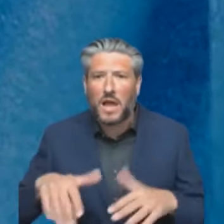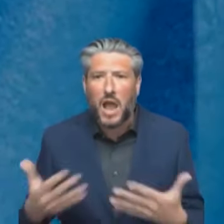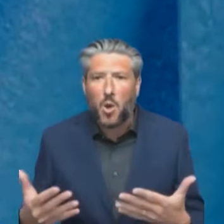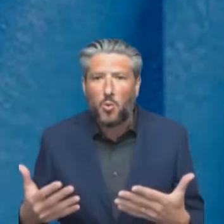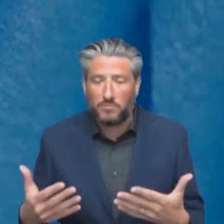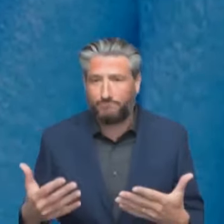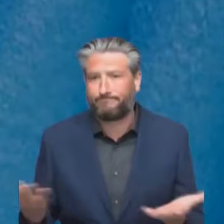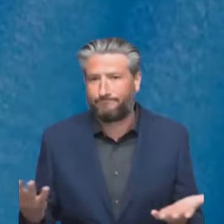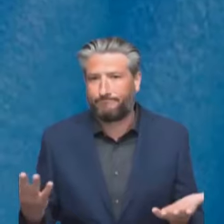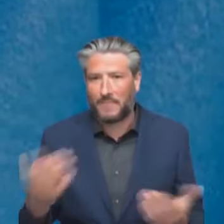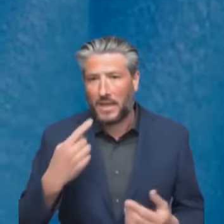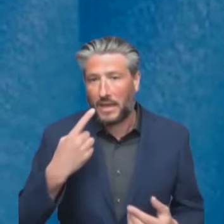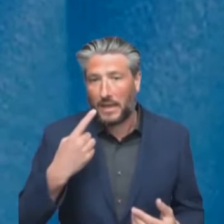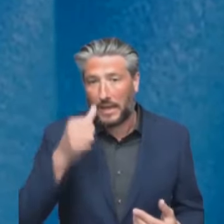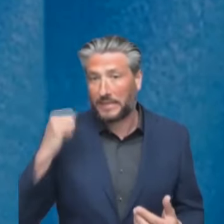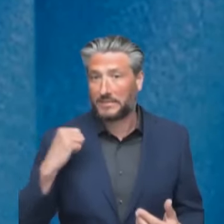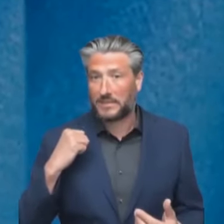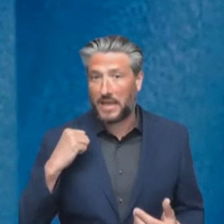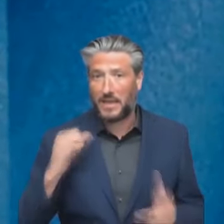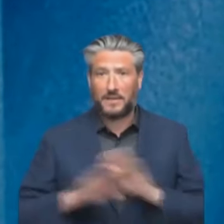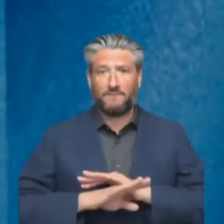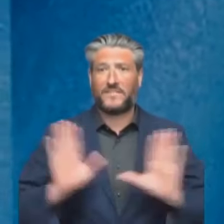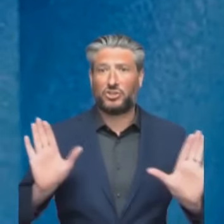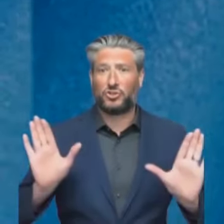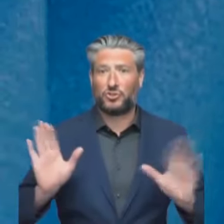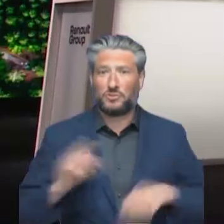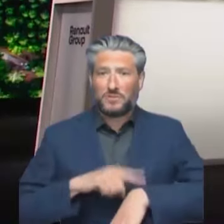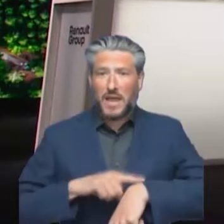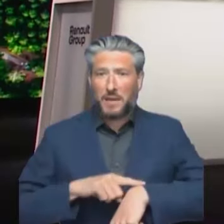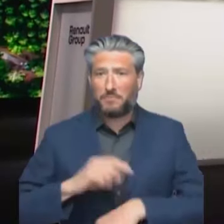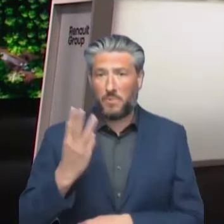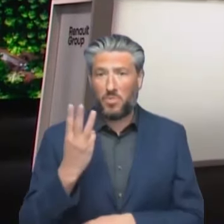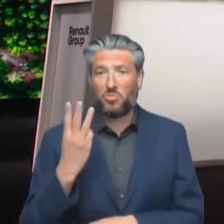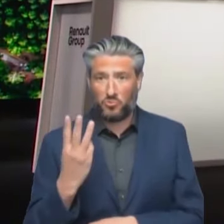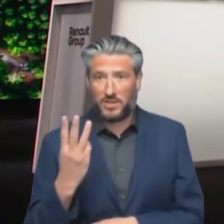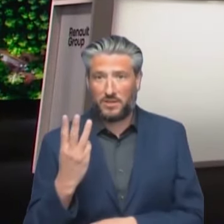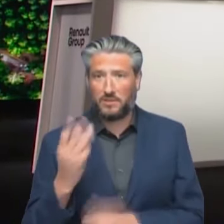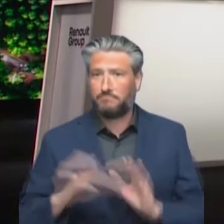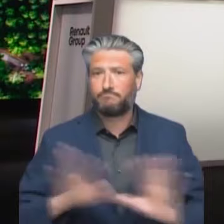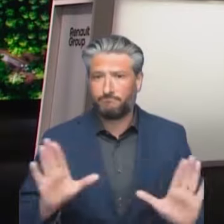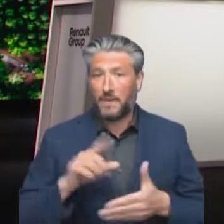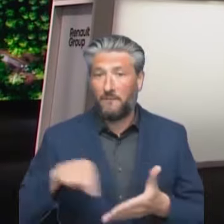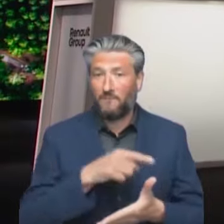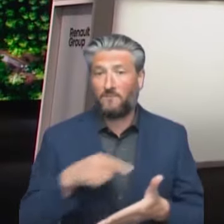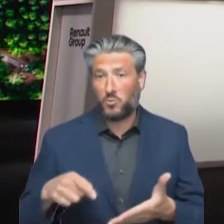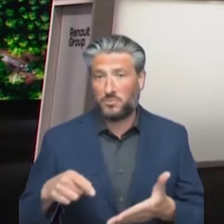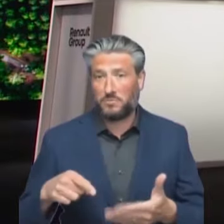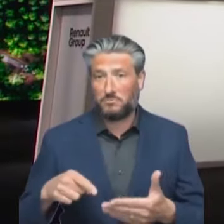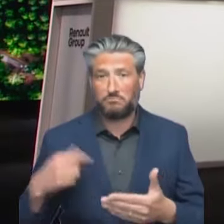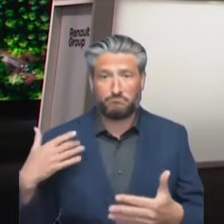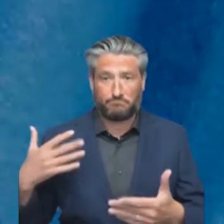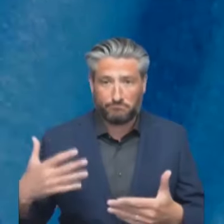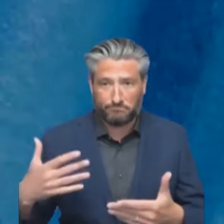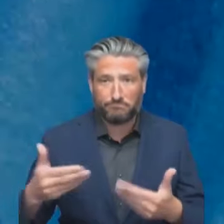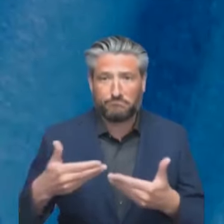P.M. The results of the votes will be presented to you at the end of the question and answer session. Consequently, I can